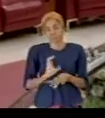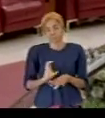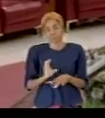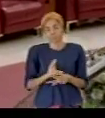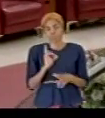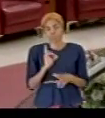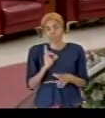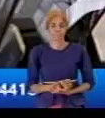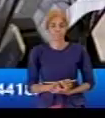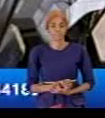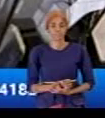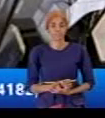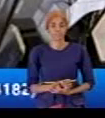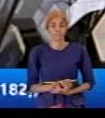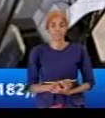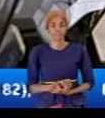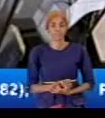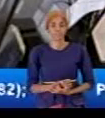please raise them.